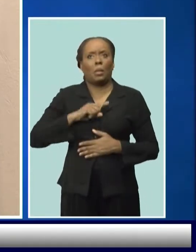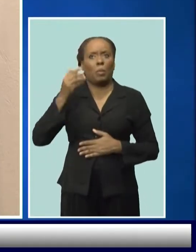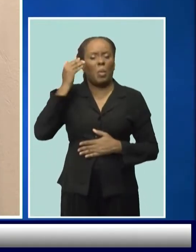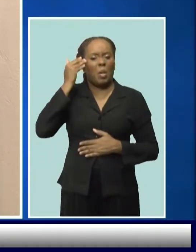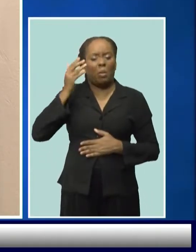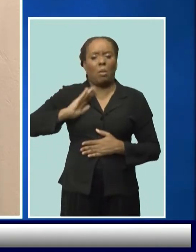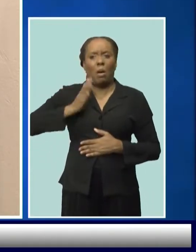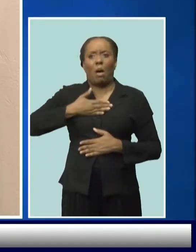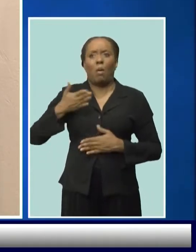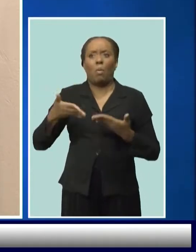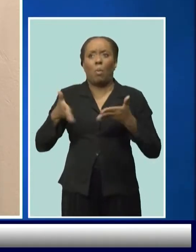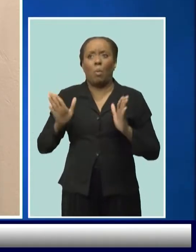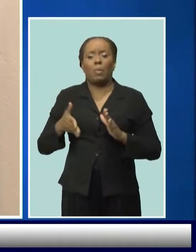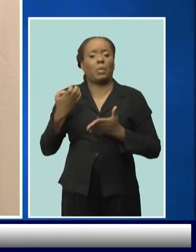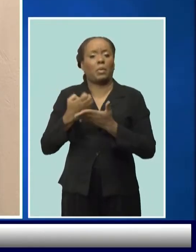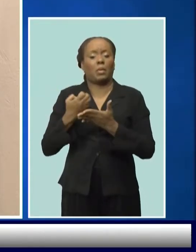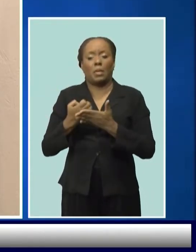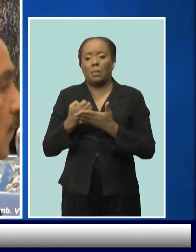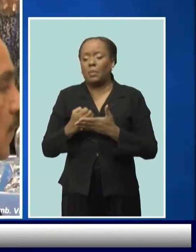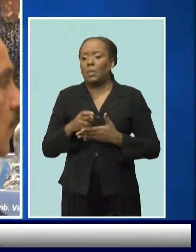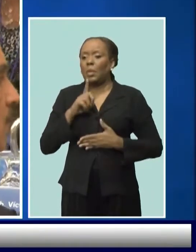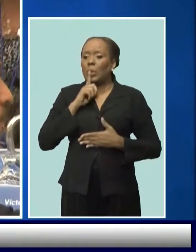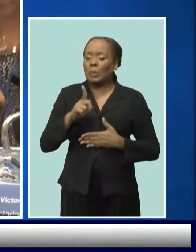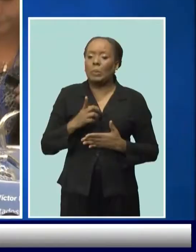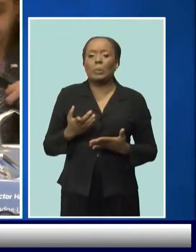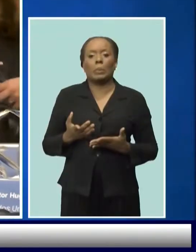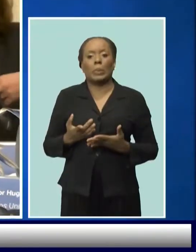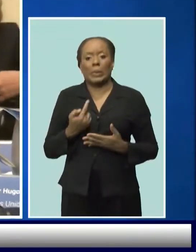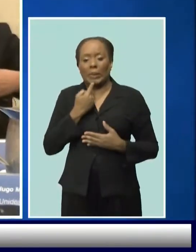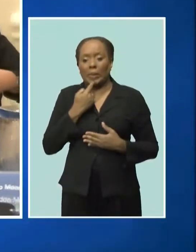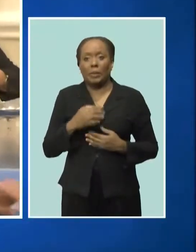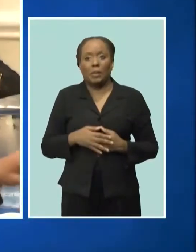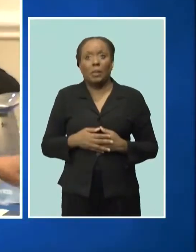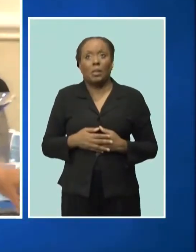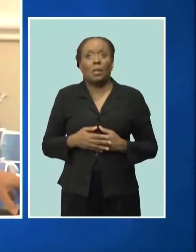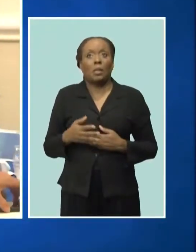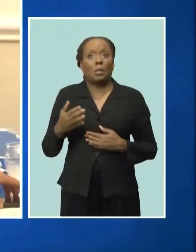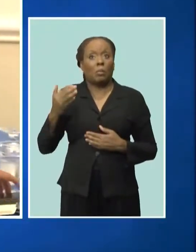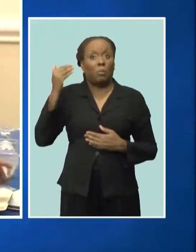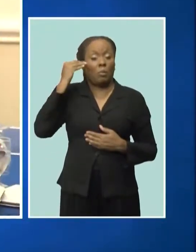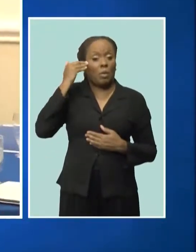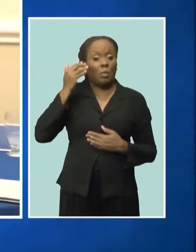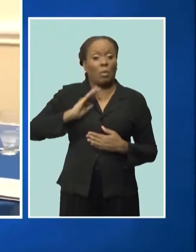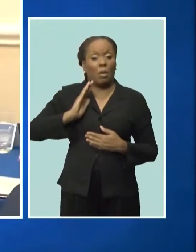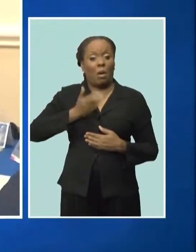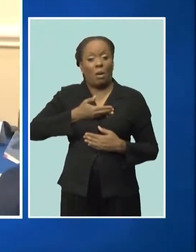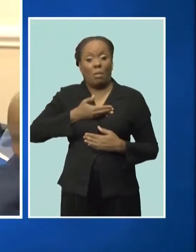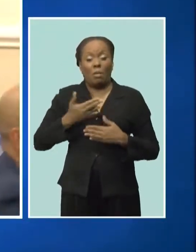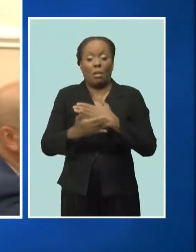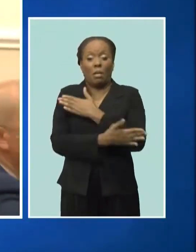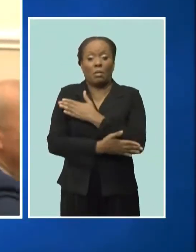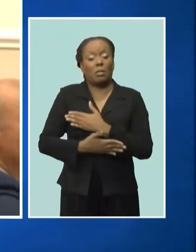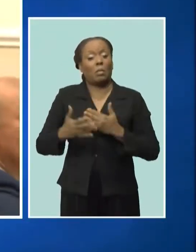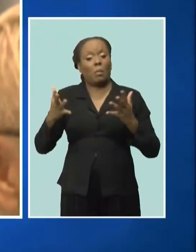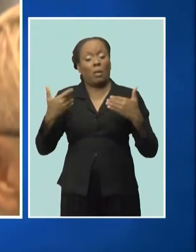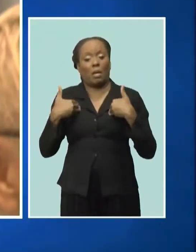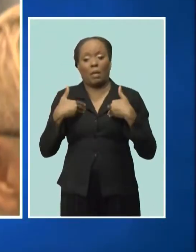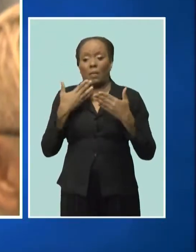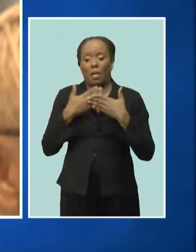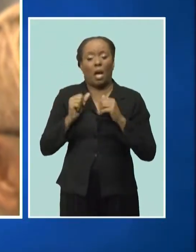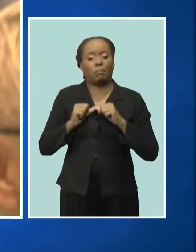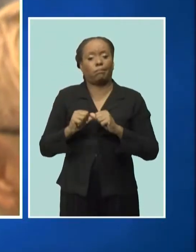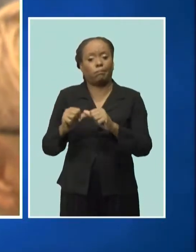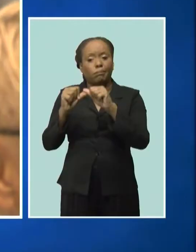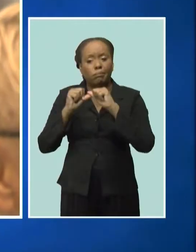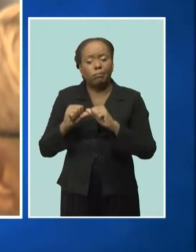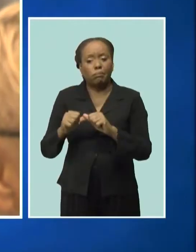economies in a precarious position, offsetting the delicate balance which our countries endeavor to maintain. In the face